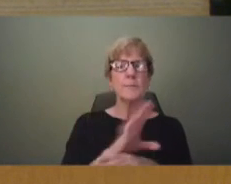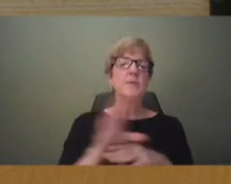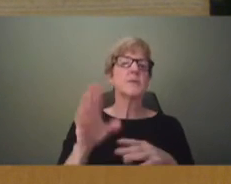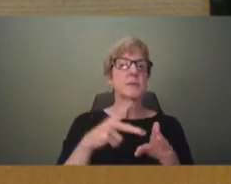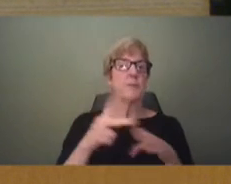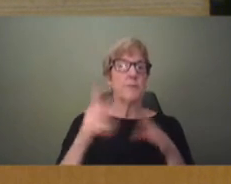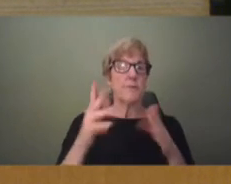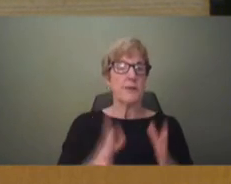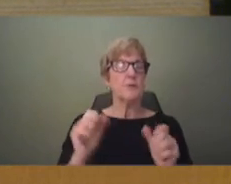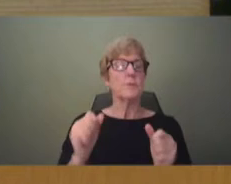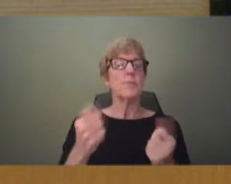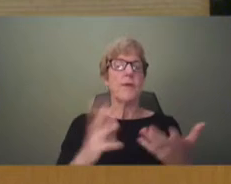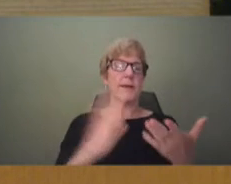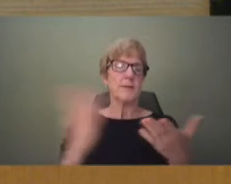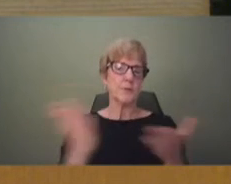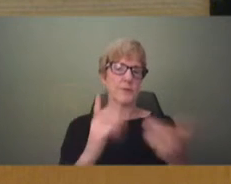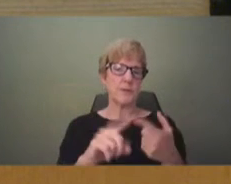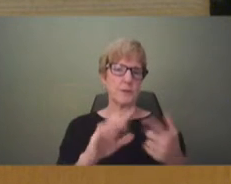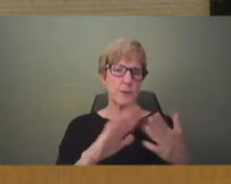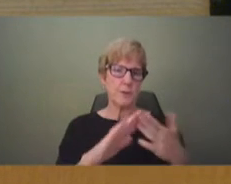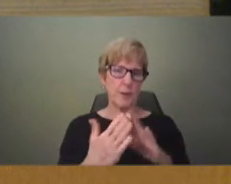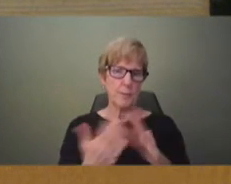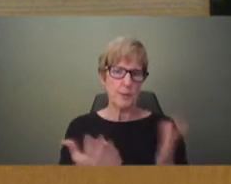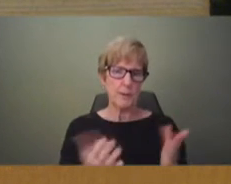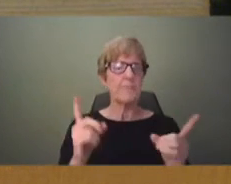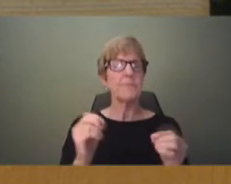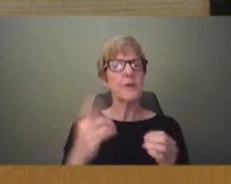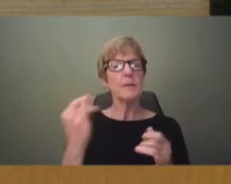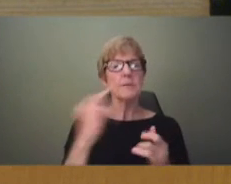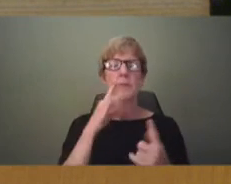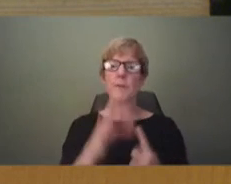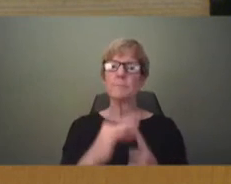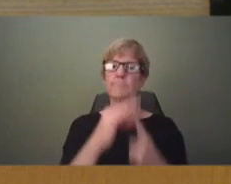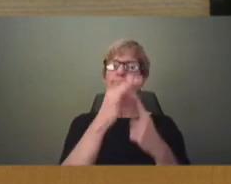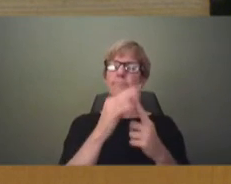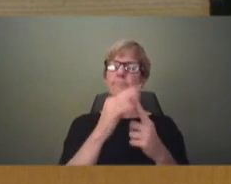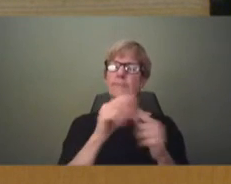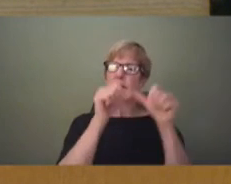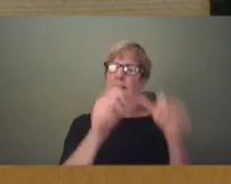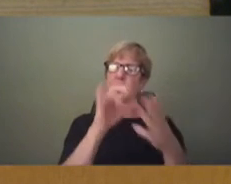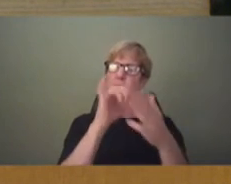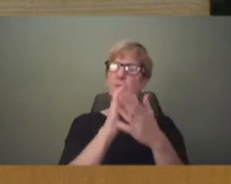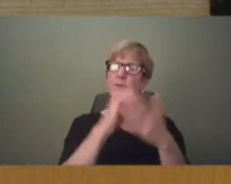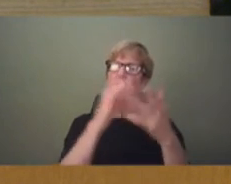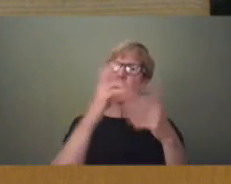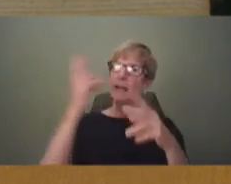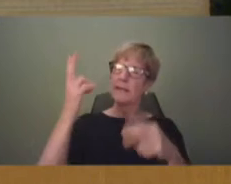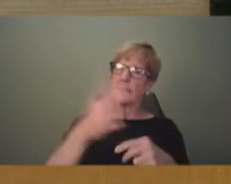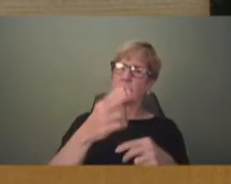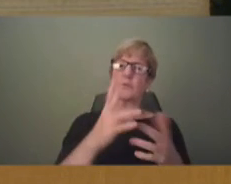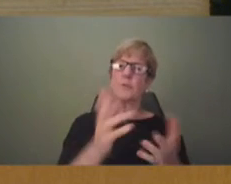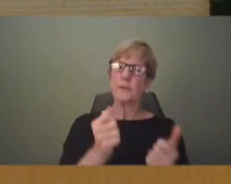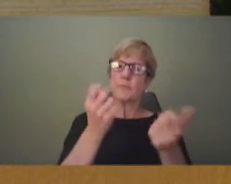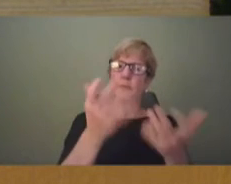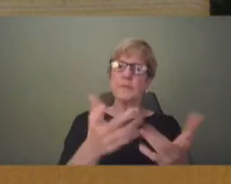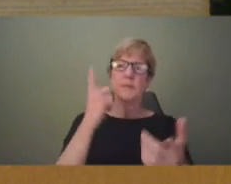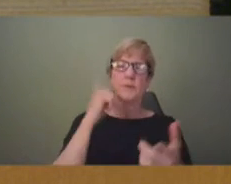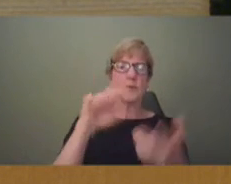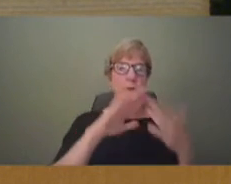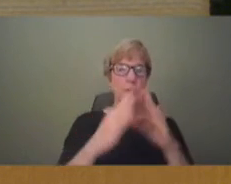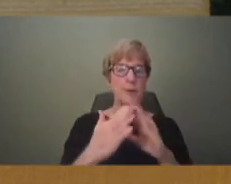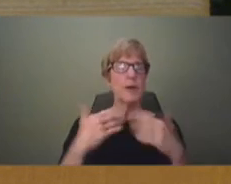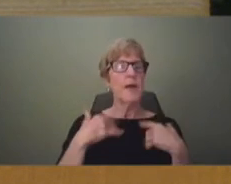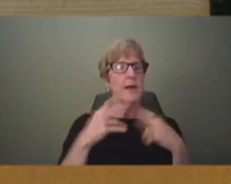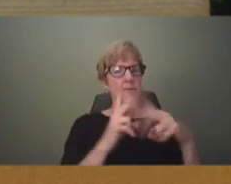services to the community so we want to do something that's iconic that continues that Legacy and represents the community and so far we've had very positive